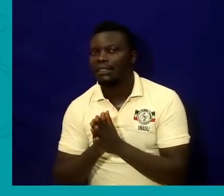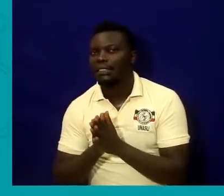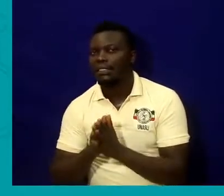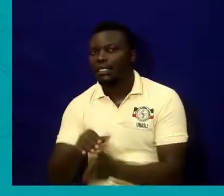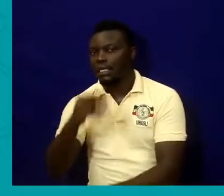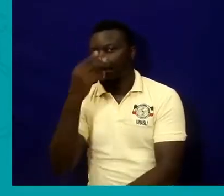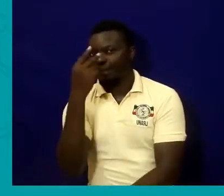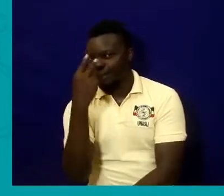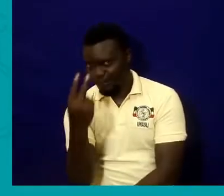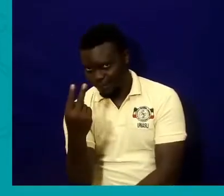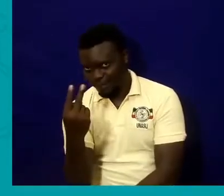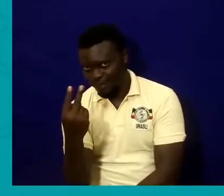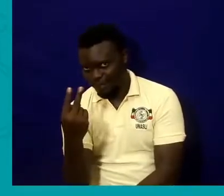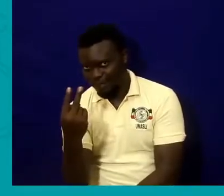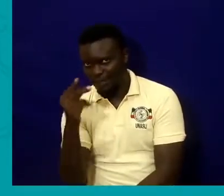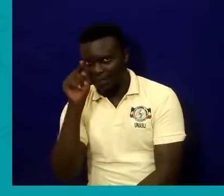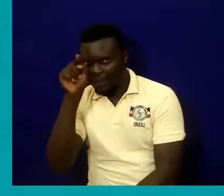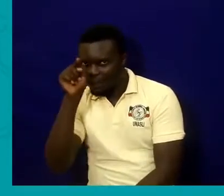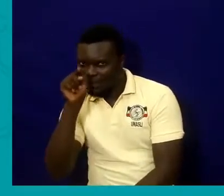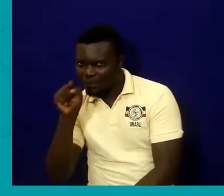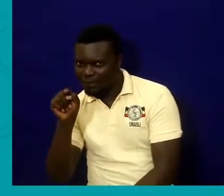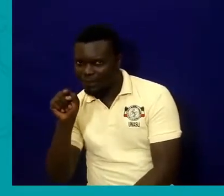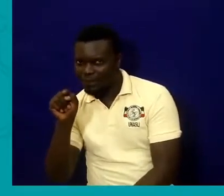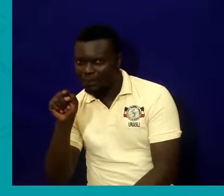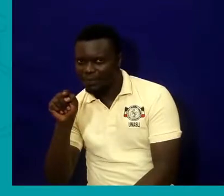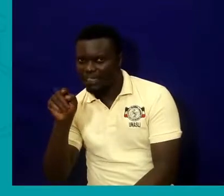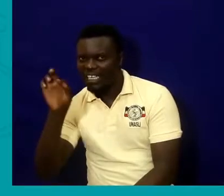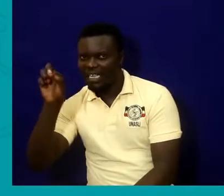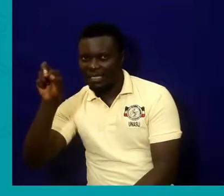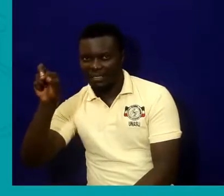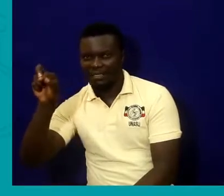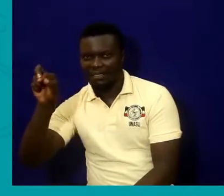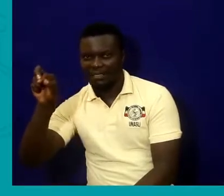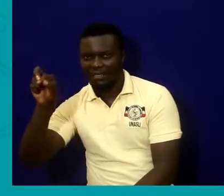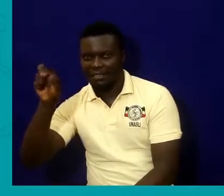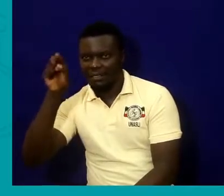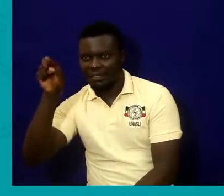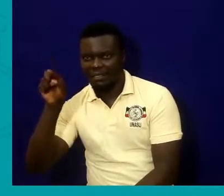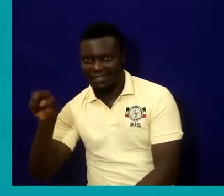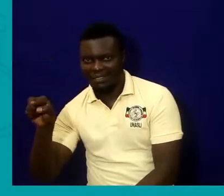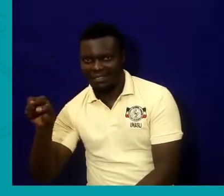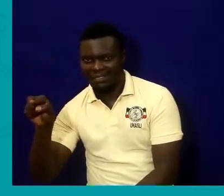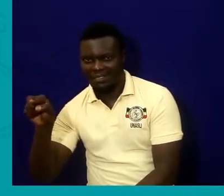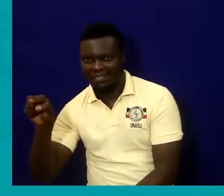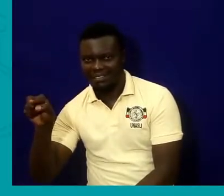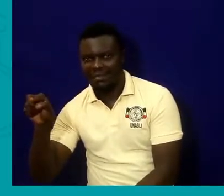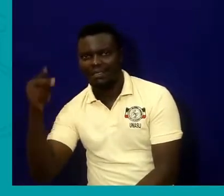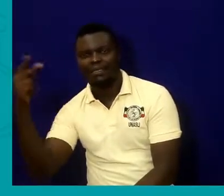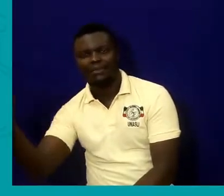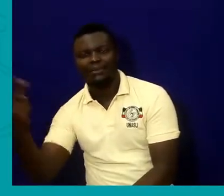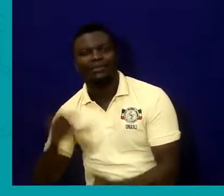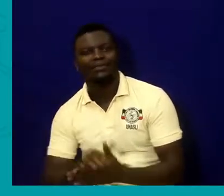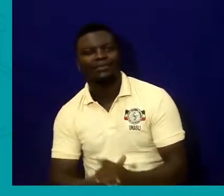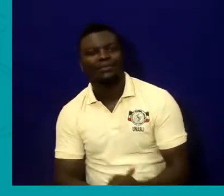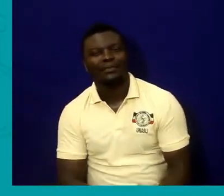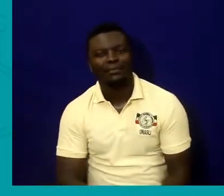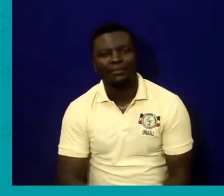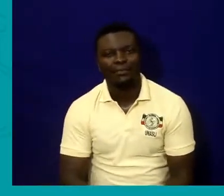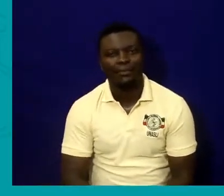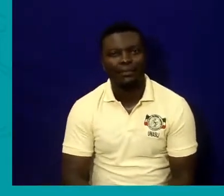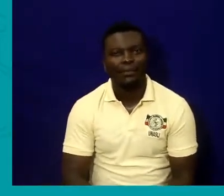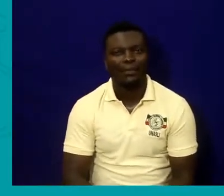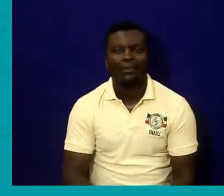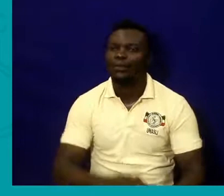is 2 dot dot 8 dot dot 2.